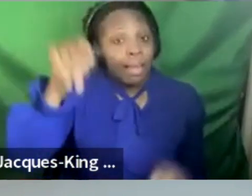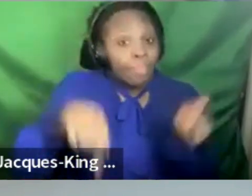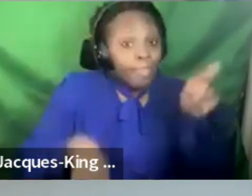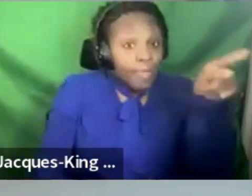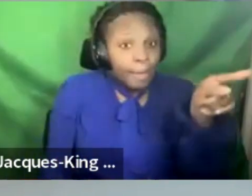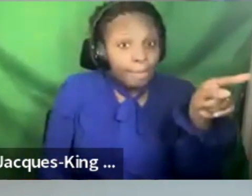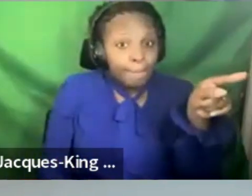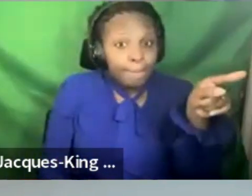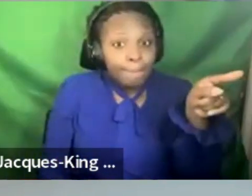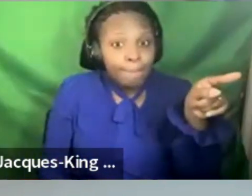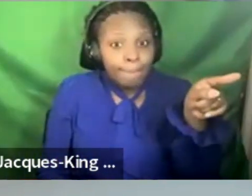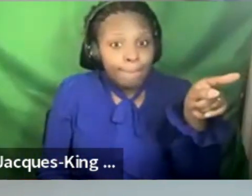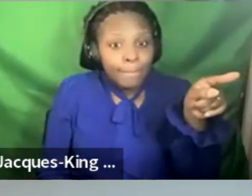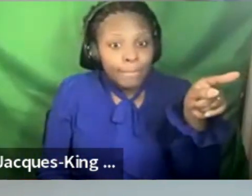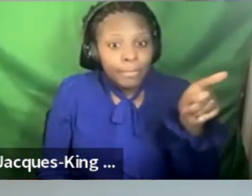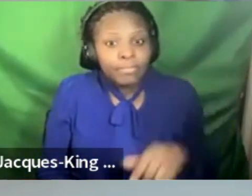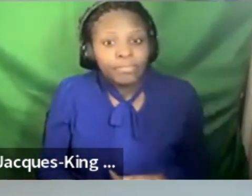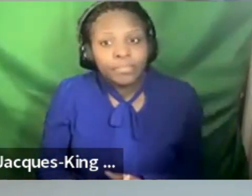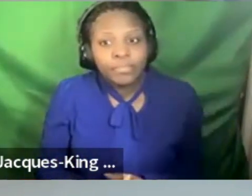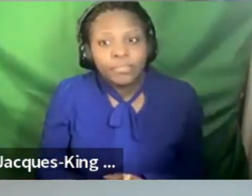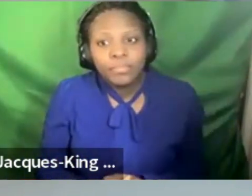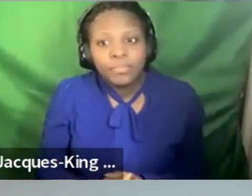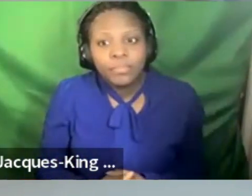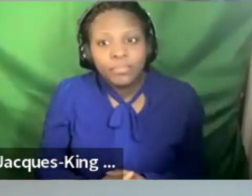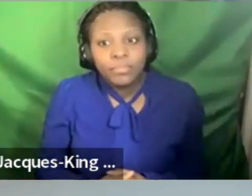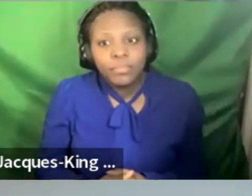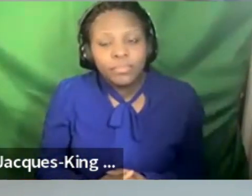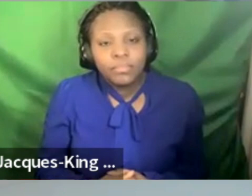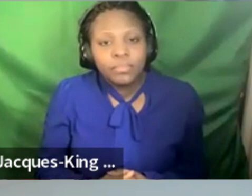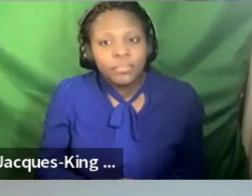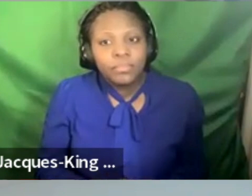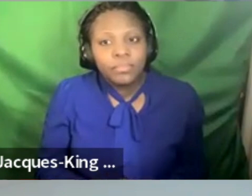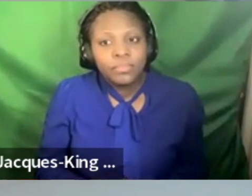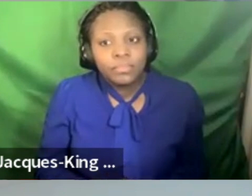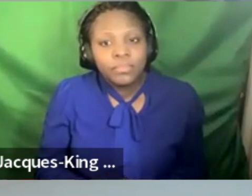home. I had a hand over here.